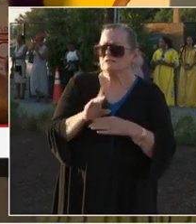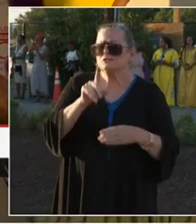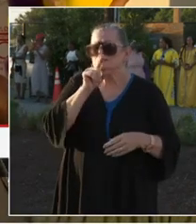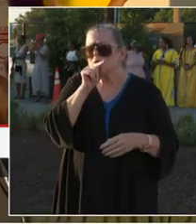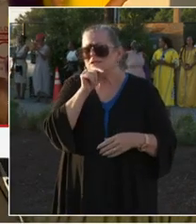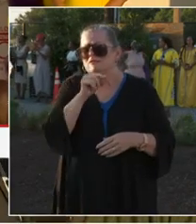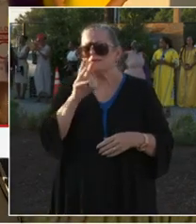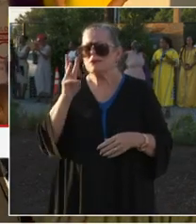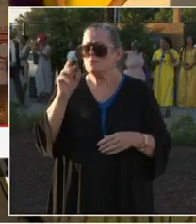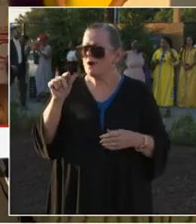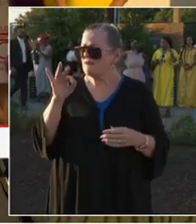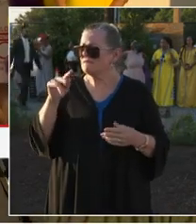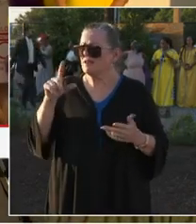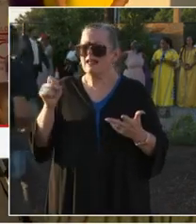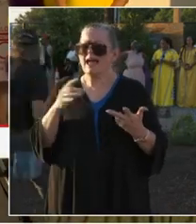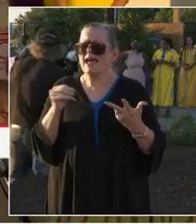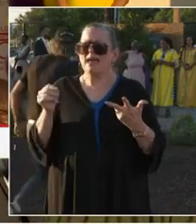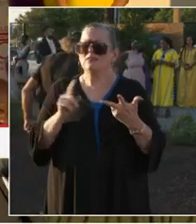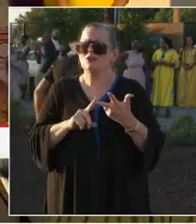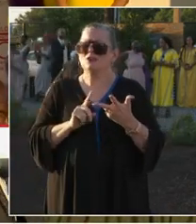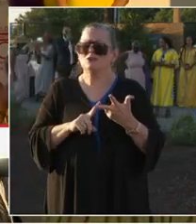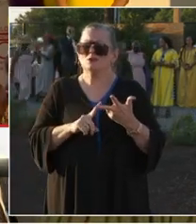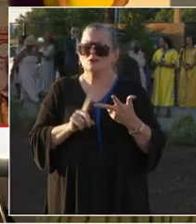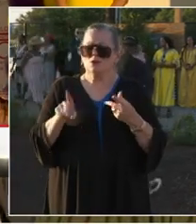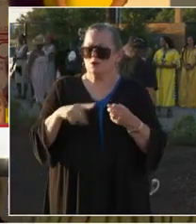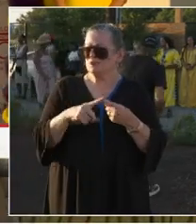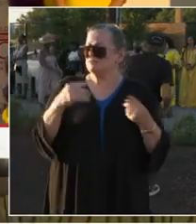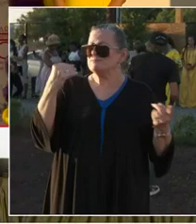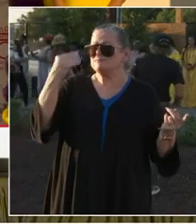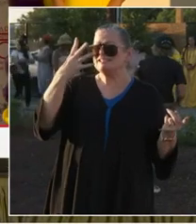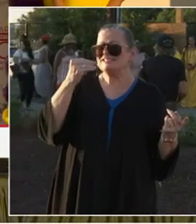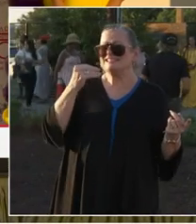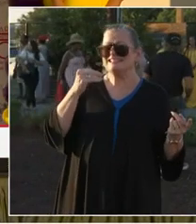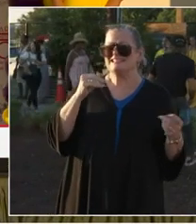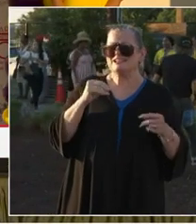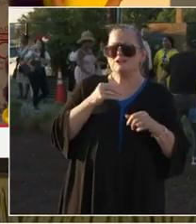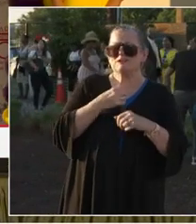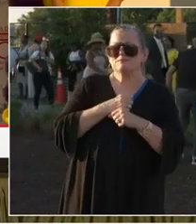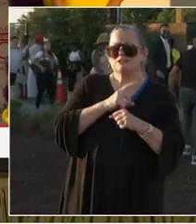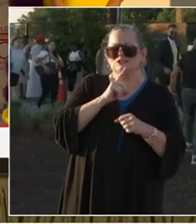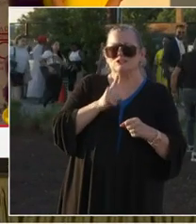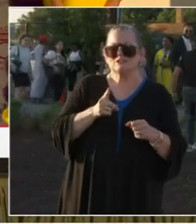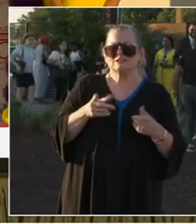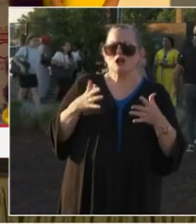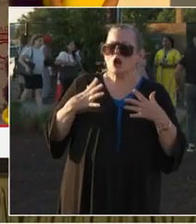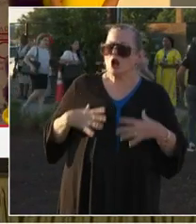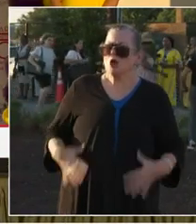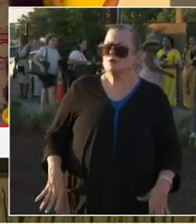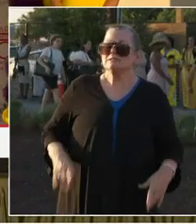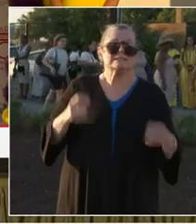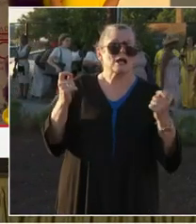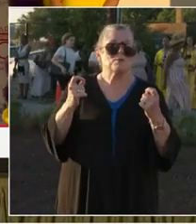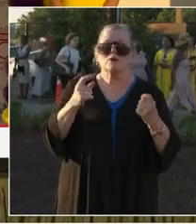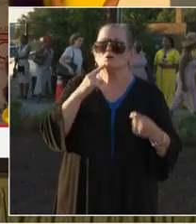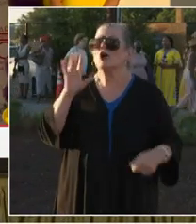the third one, as you take your photos, because you do look lovely, remember to celebrate